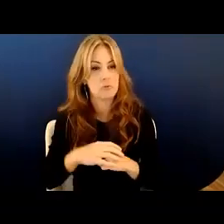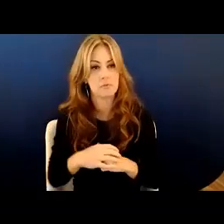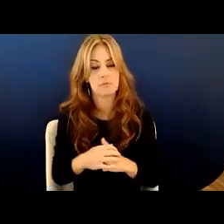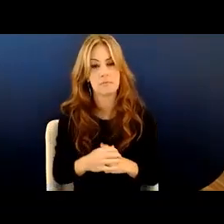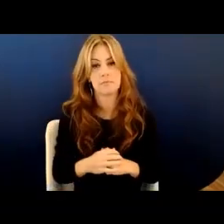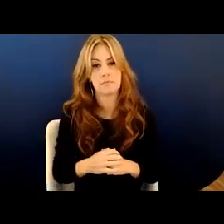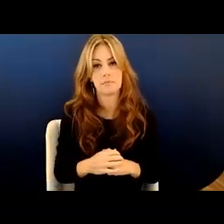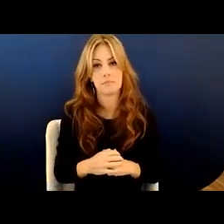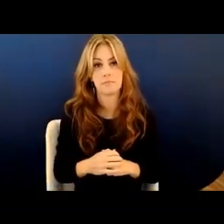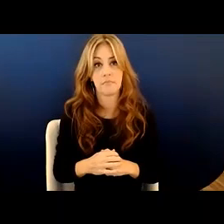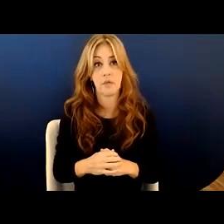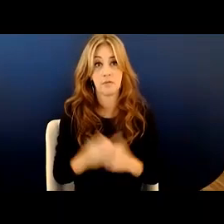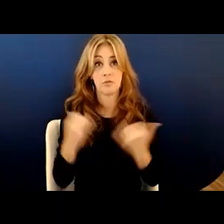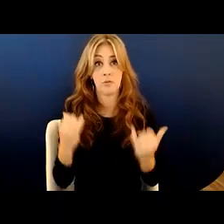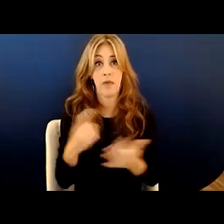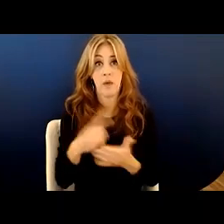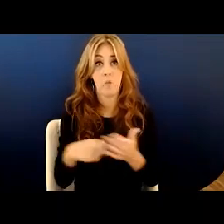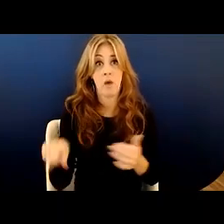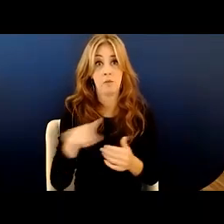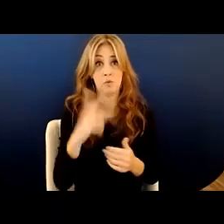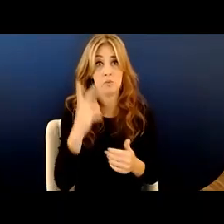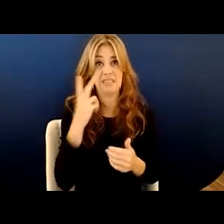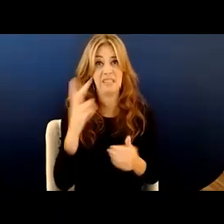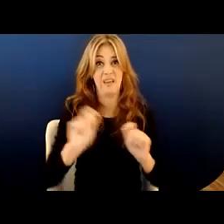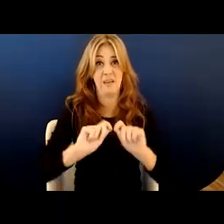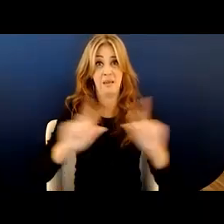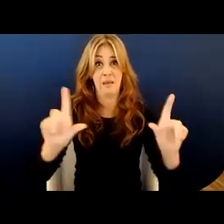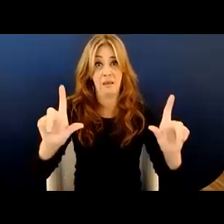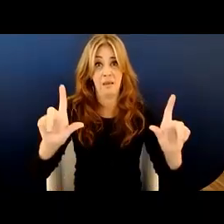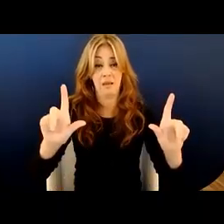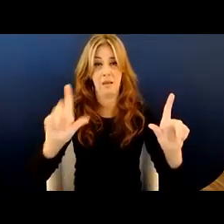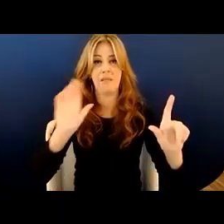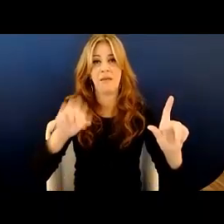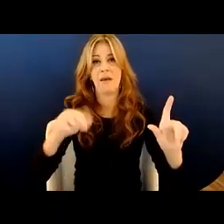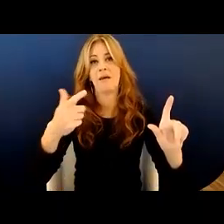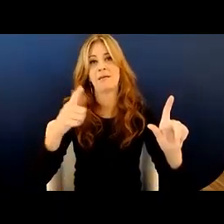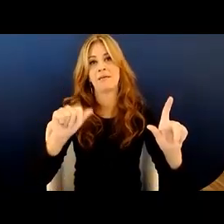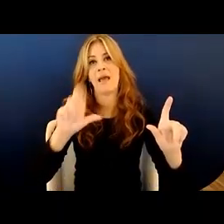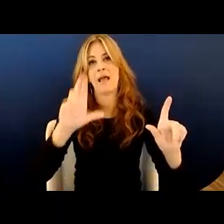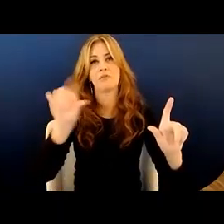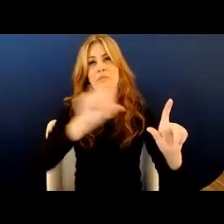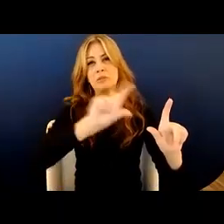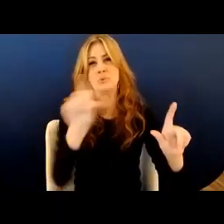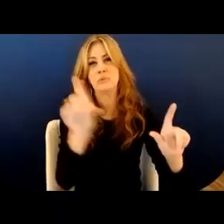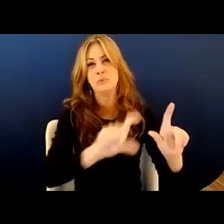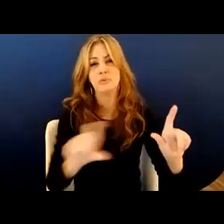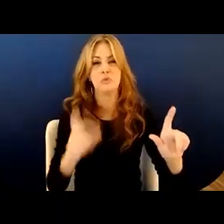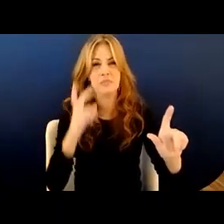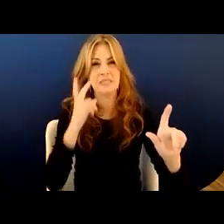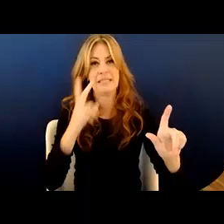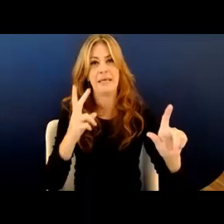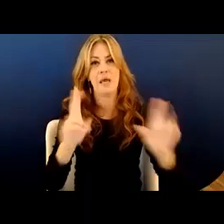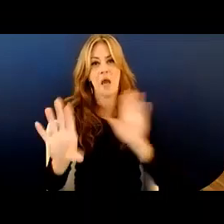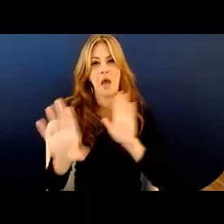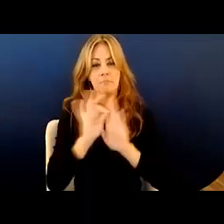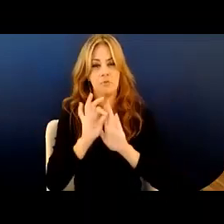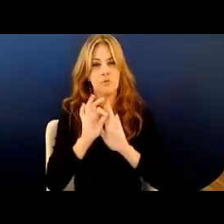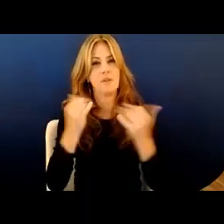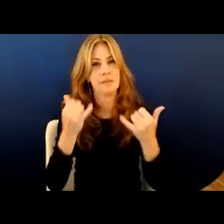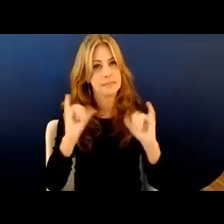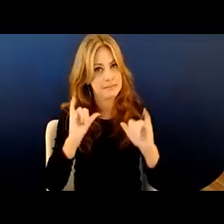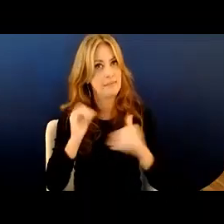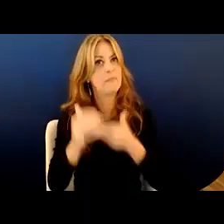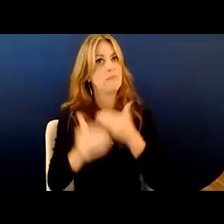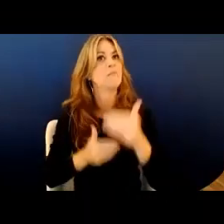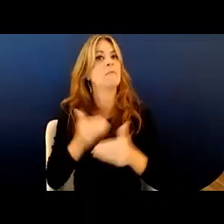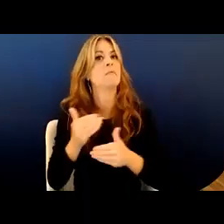at right now is the interactive presentation gallery. And this is still a work in progress. There are